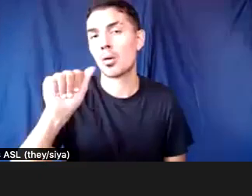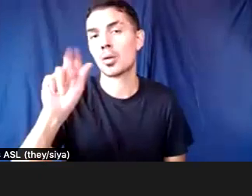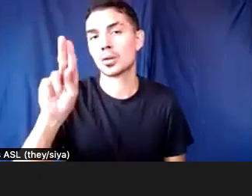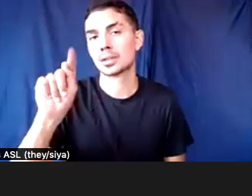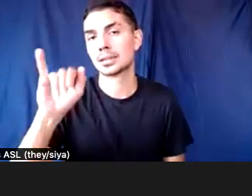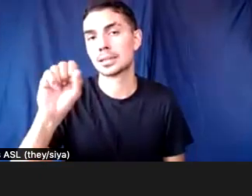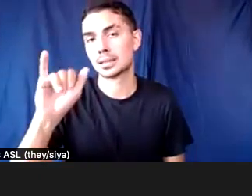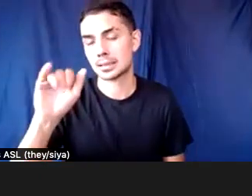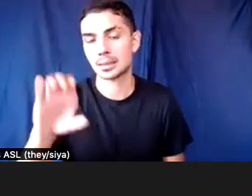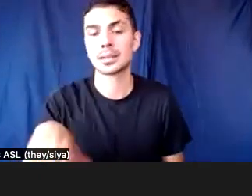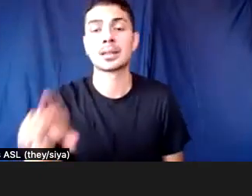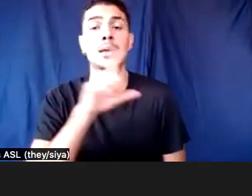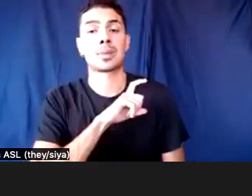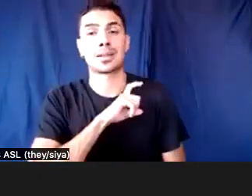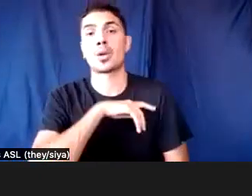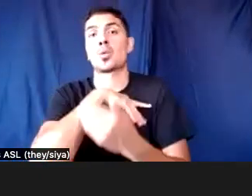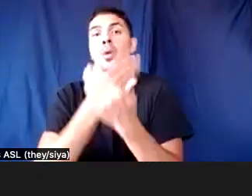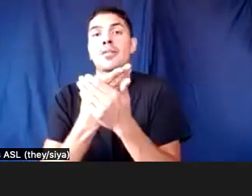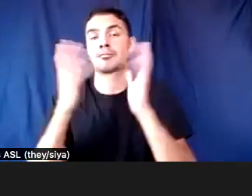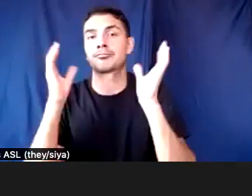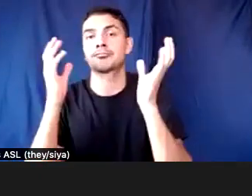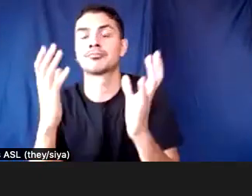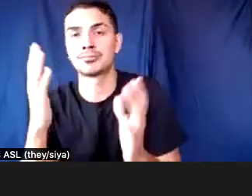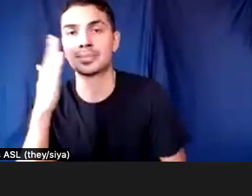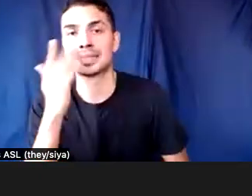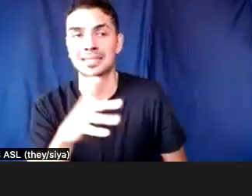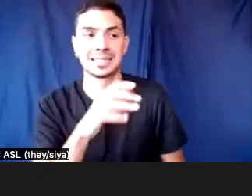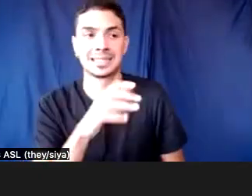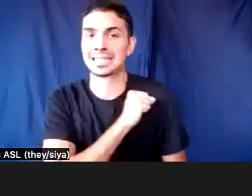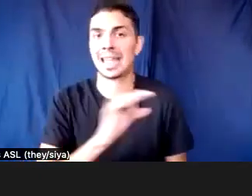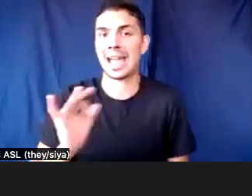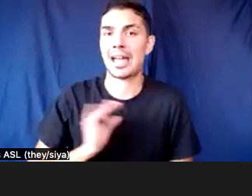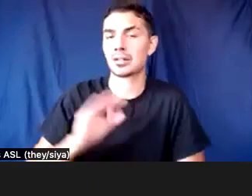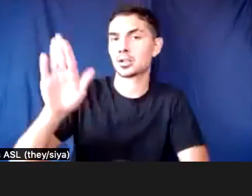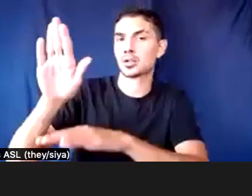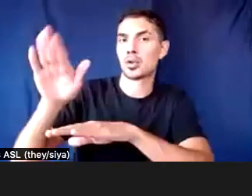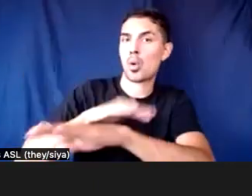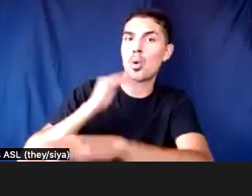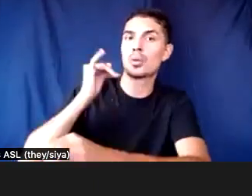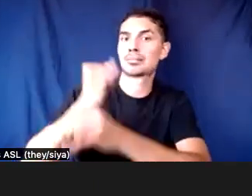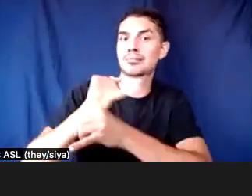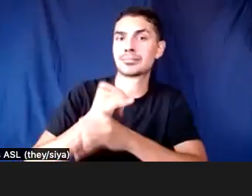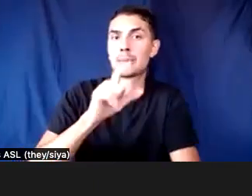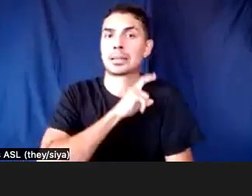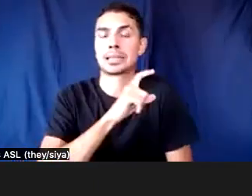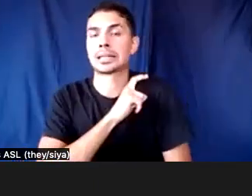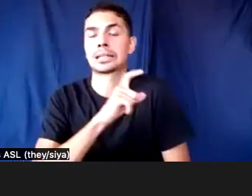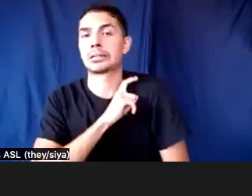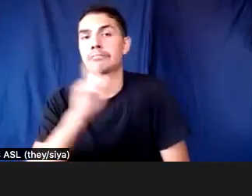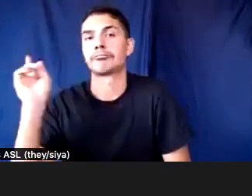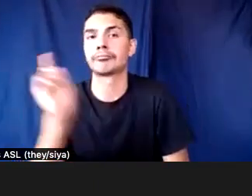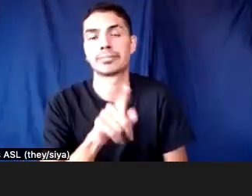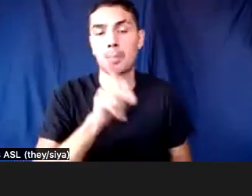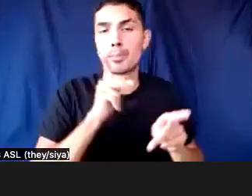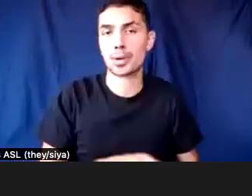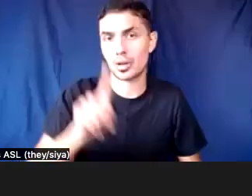on the scene because the staff you know, called the campus police, and because the person